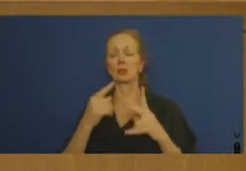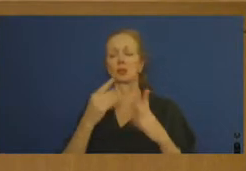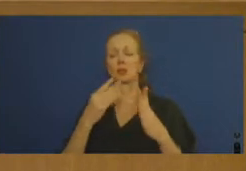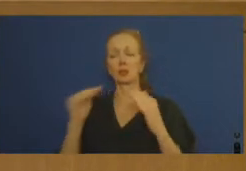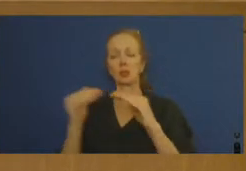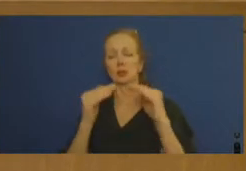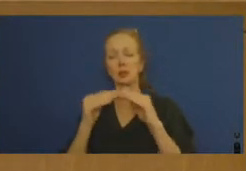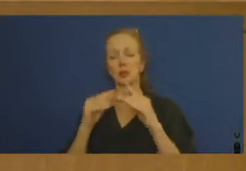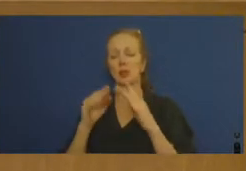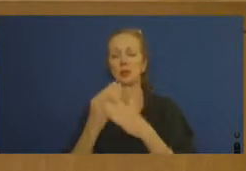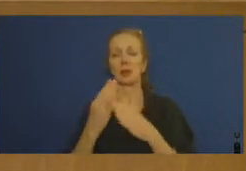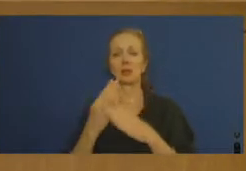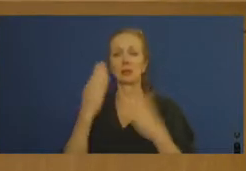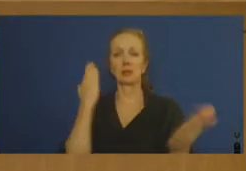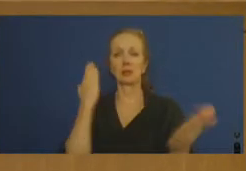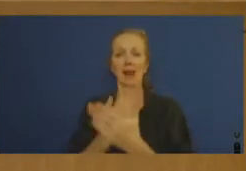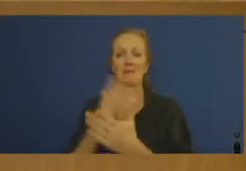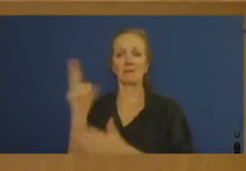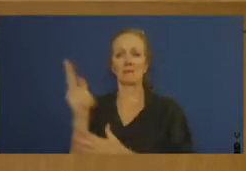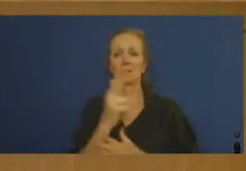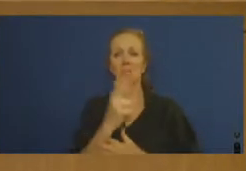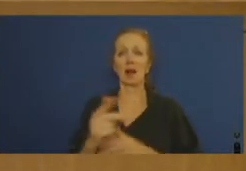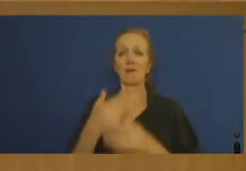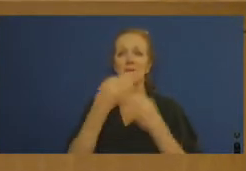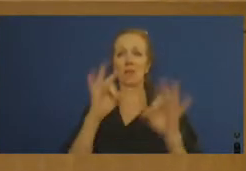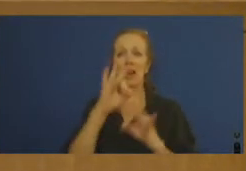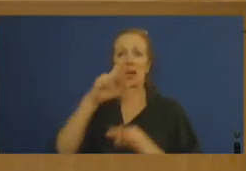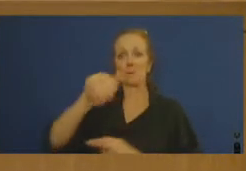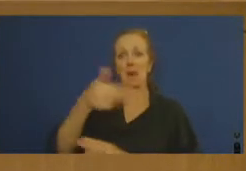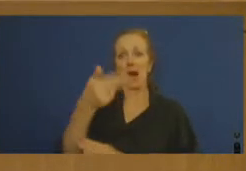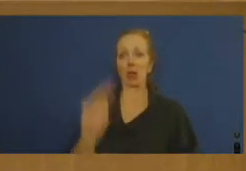passing a ceasefire resolution. Free Palestine!